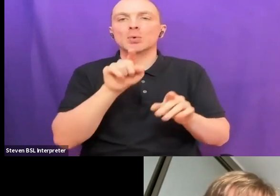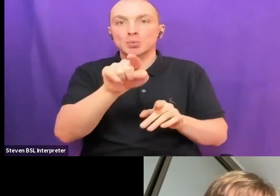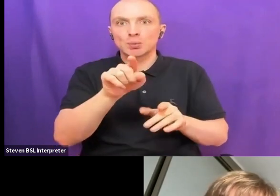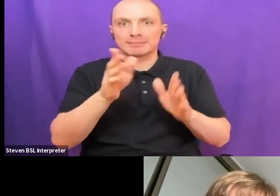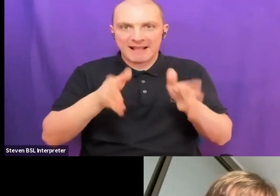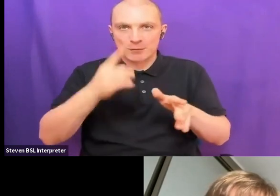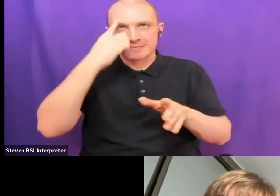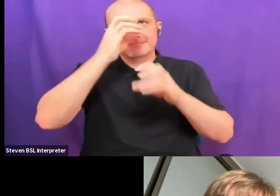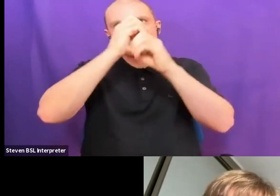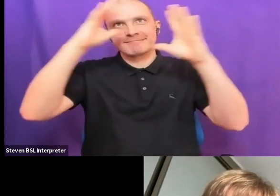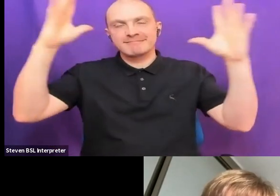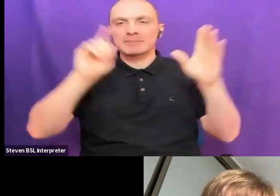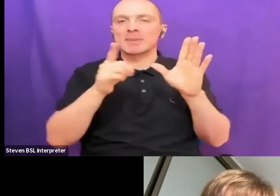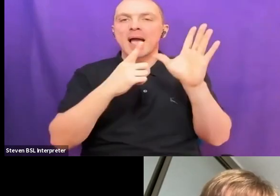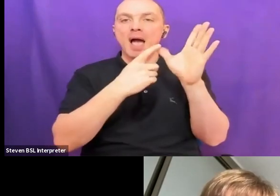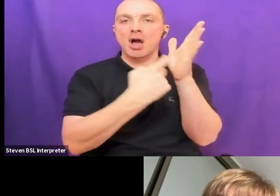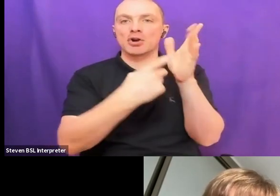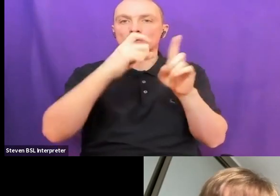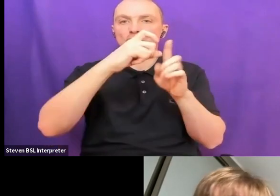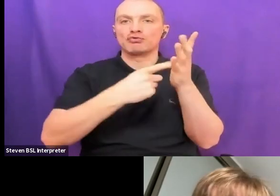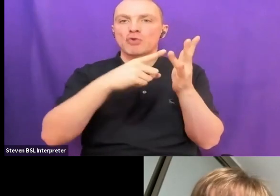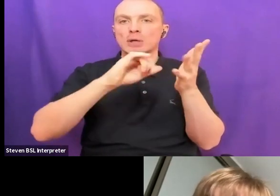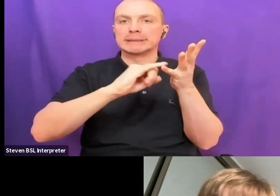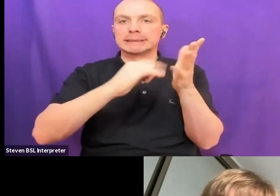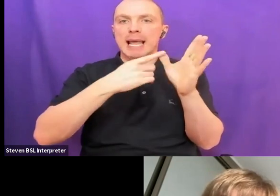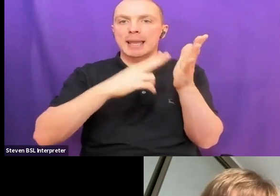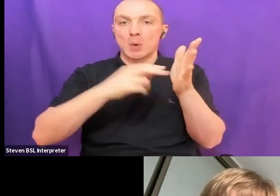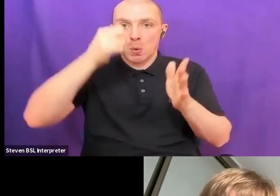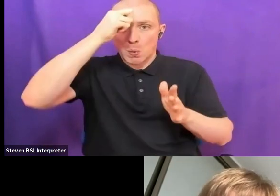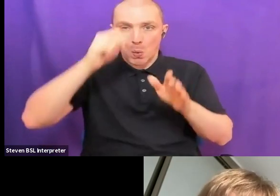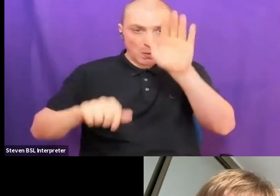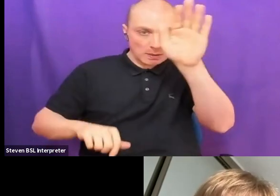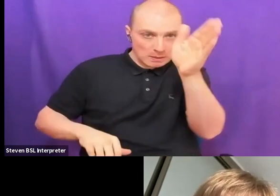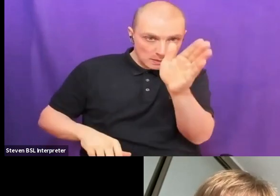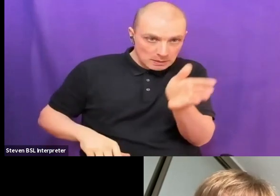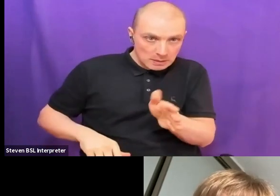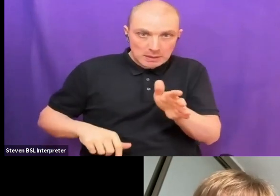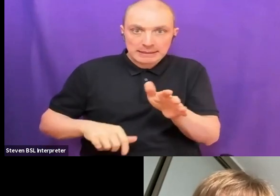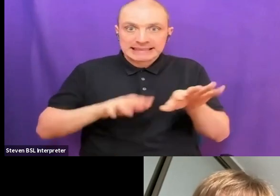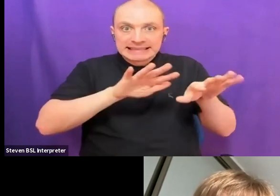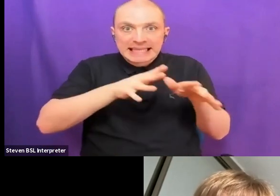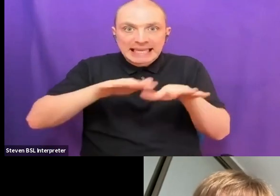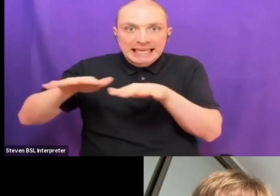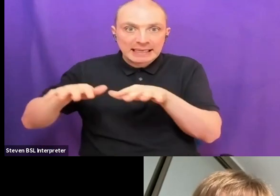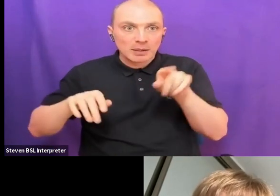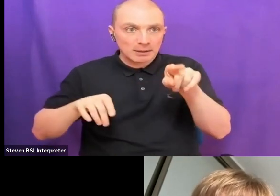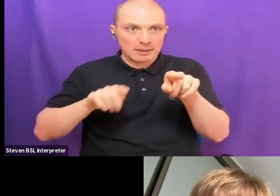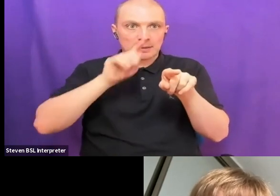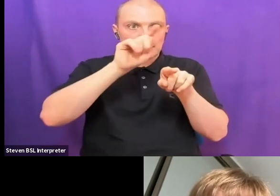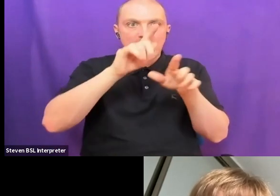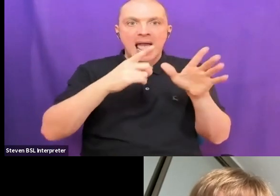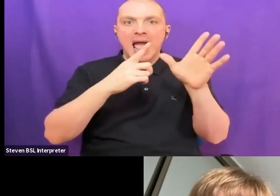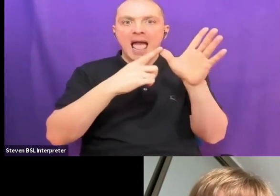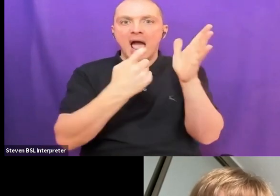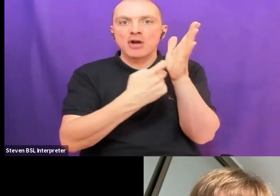Ardrossan is one of our coastal towns, and many of you will be familiar with it if you've ever been to Arran, because it's a place that